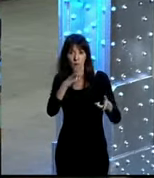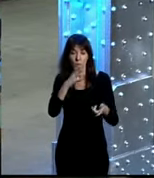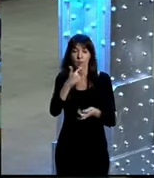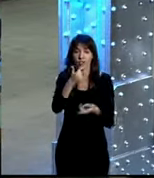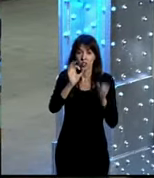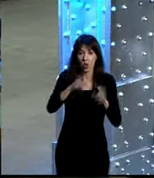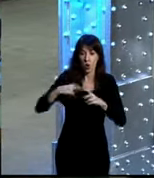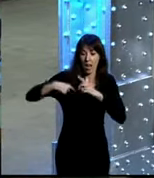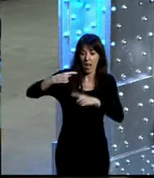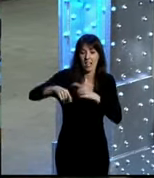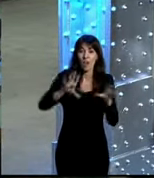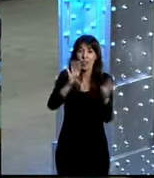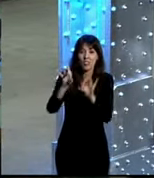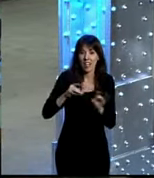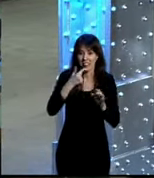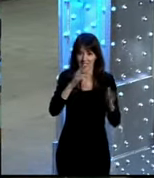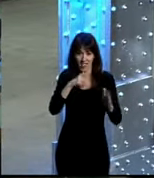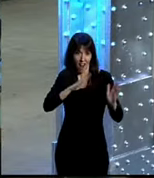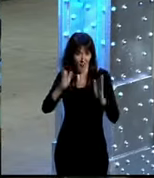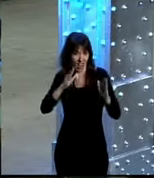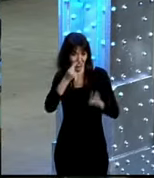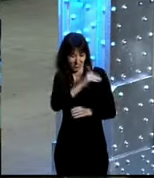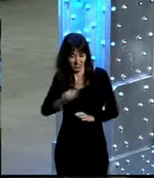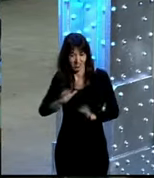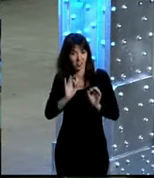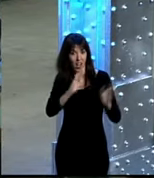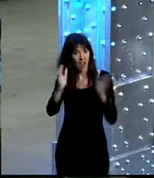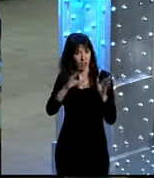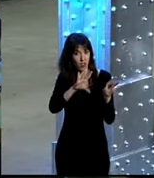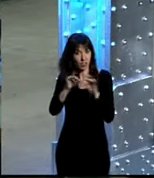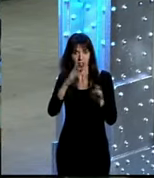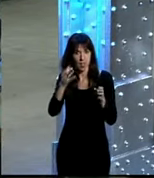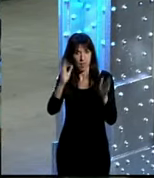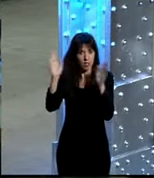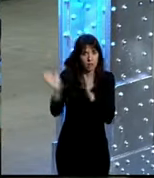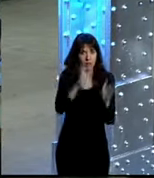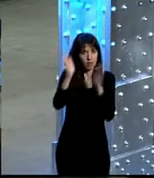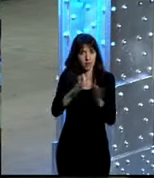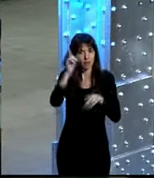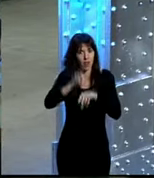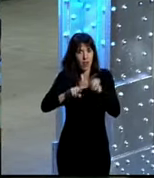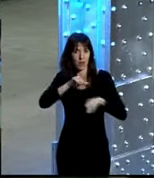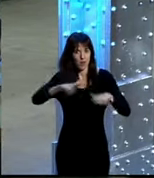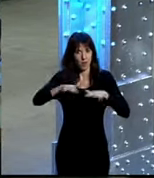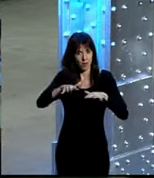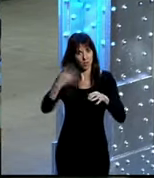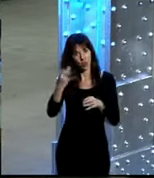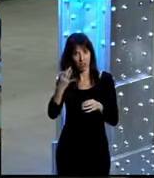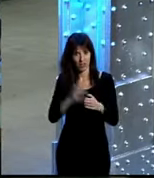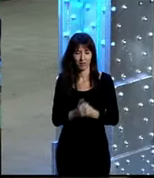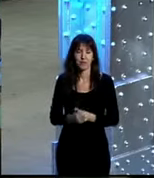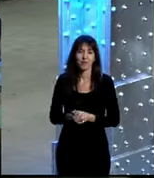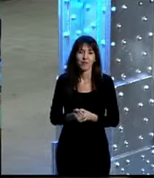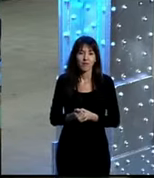what they are, the tactile generation. It seems that everything has to move and be touchy